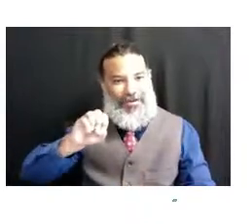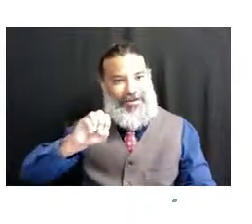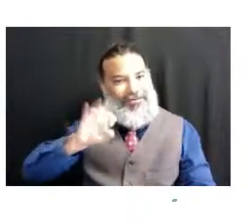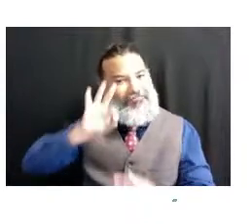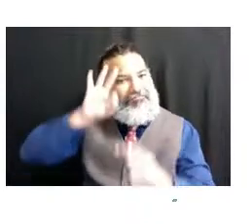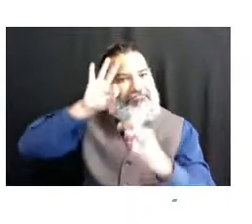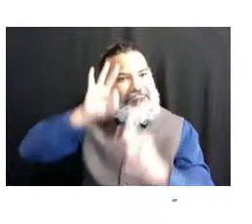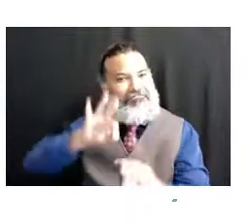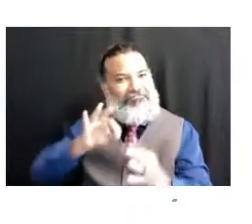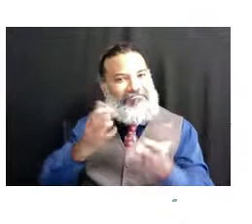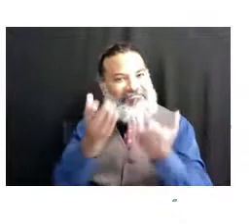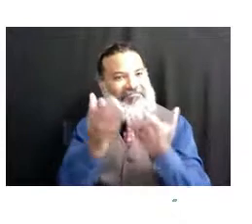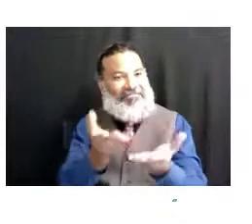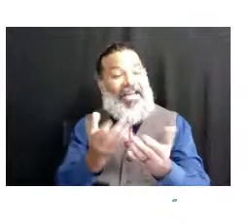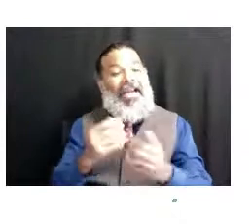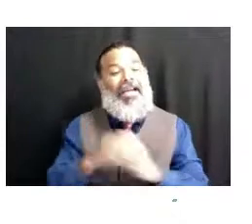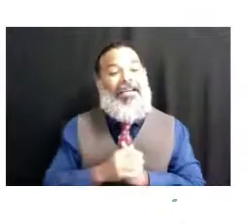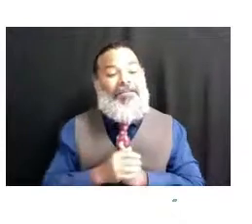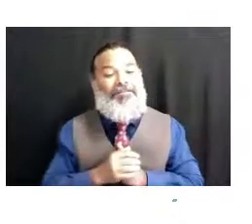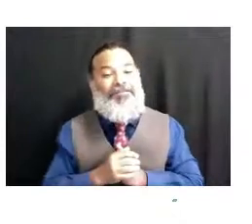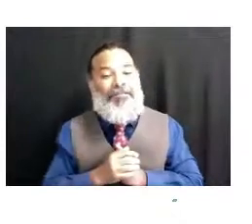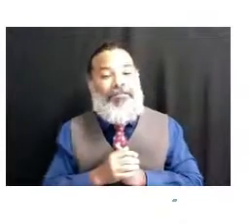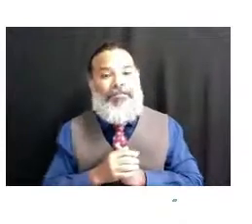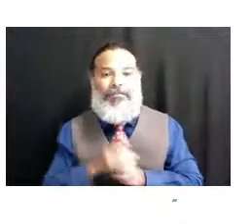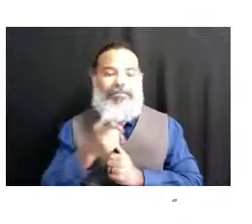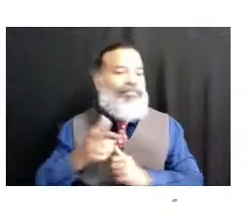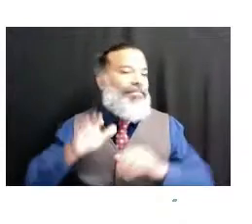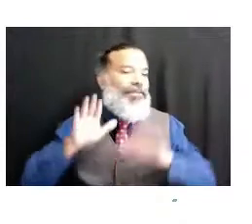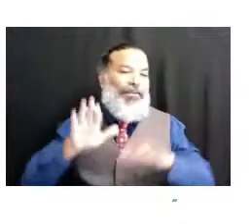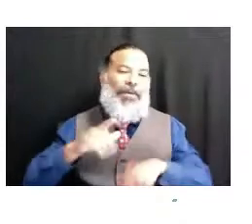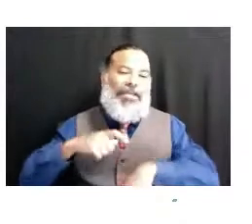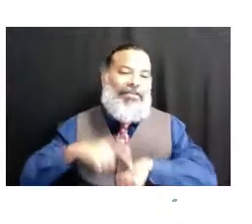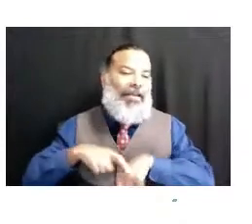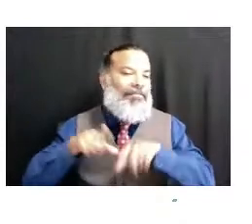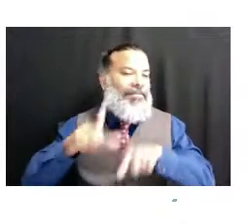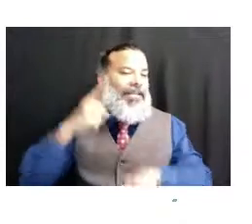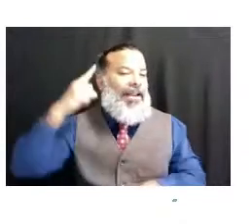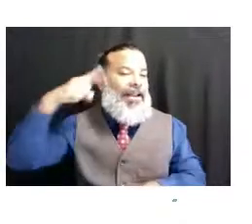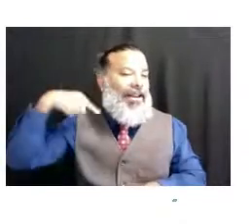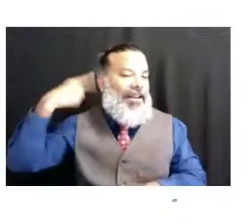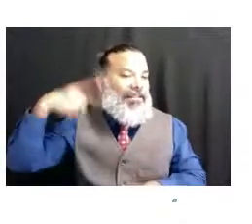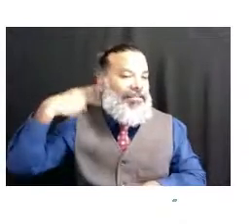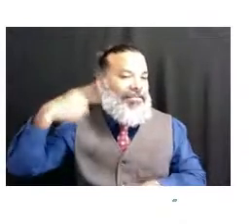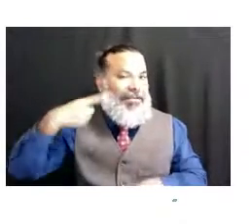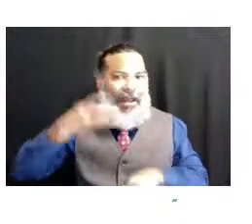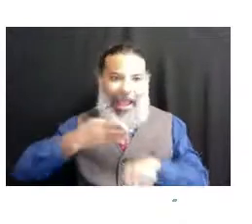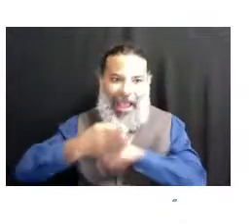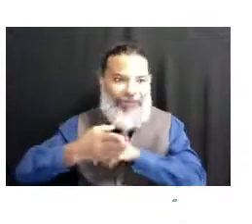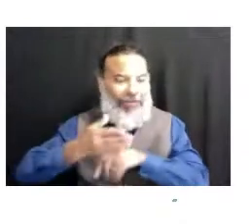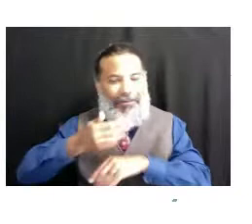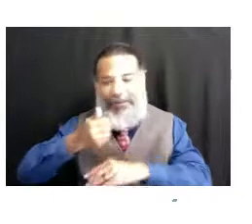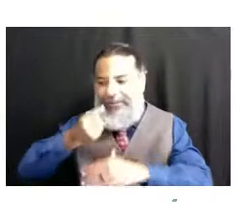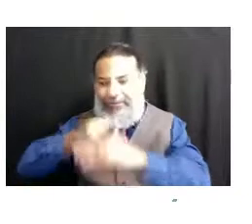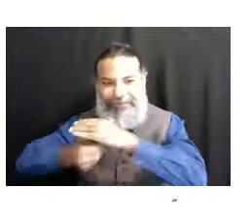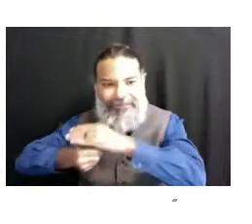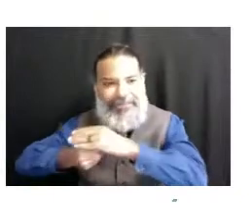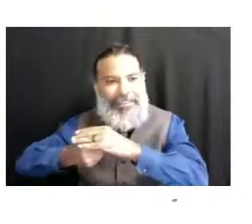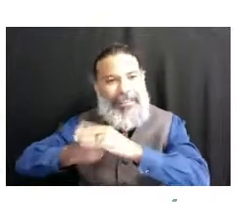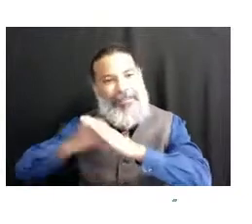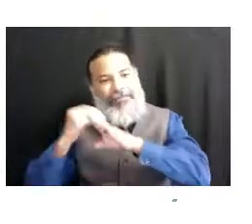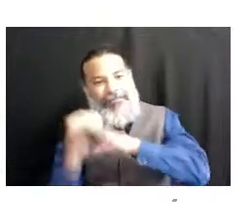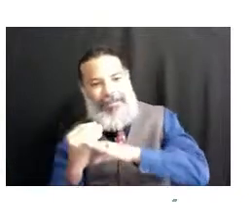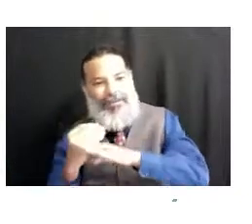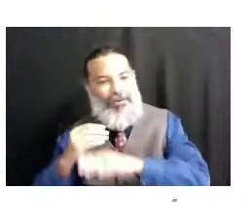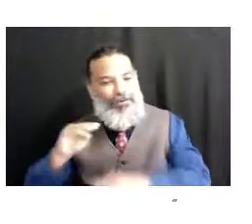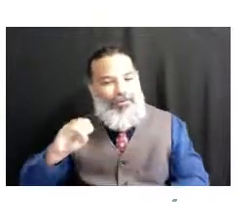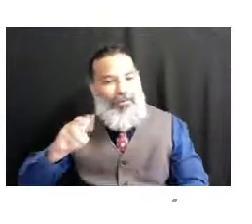perfecting. He was having a great time in London after having been sheltered in these Moravian